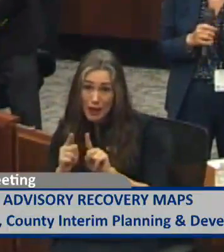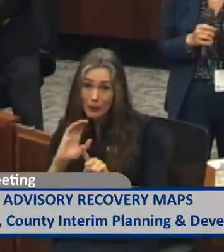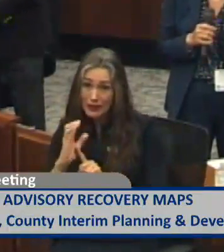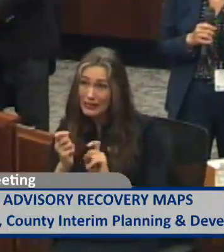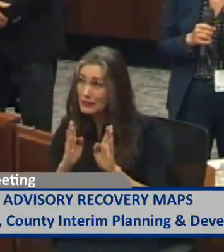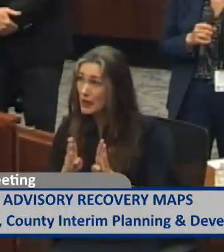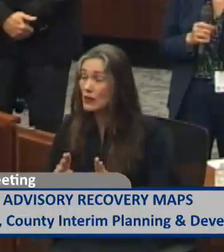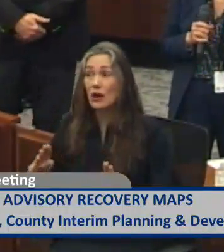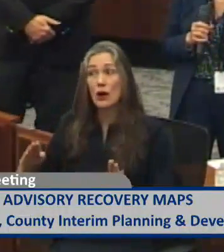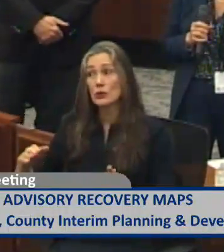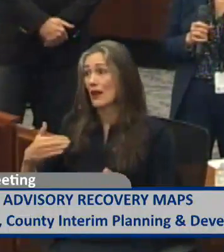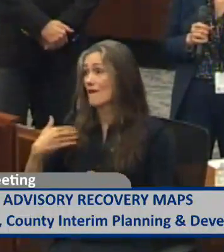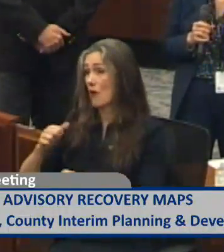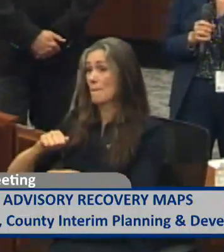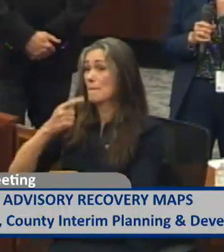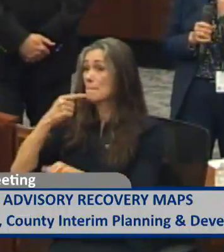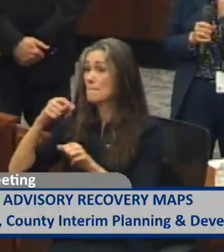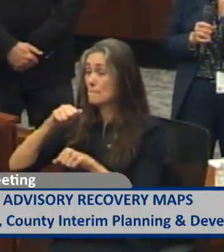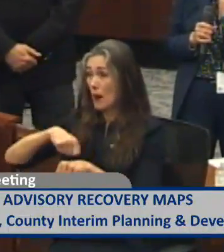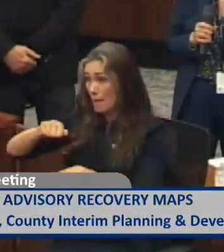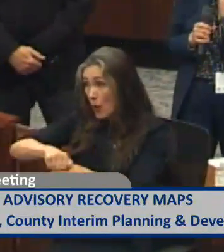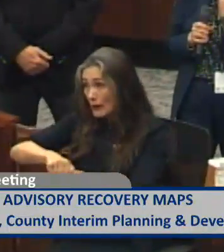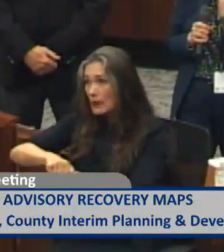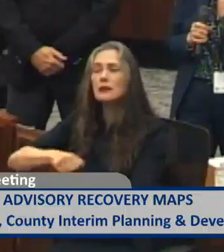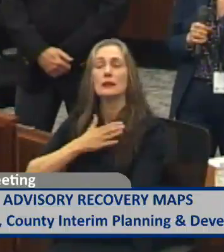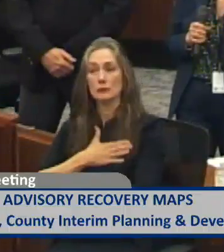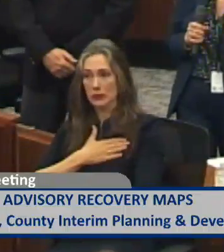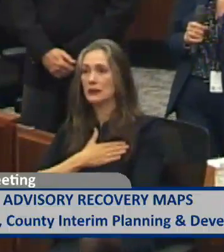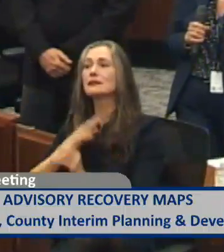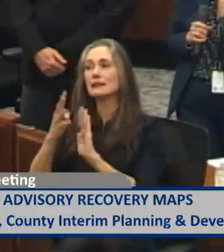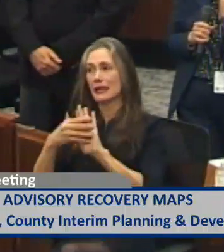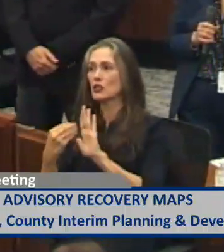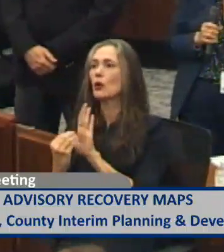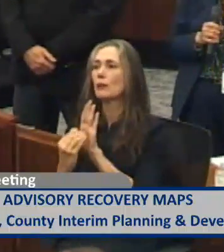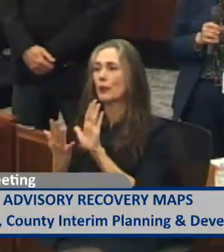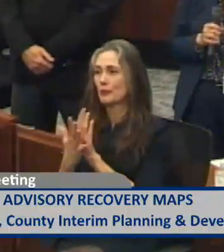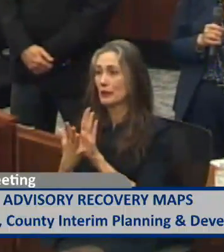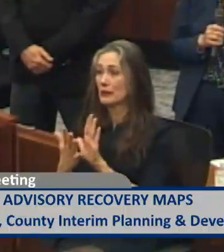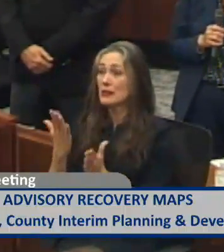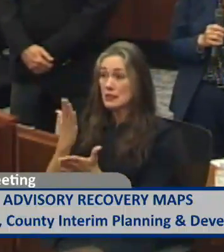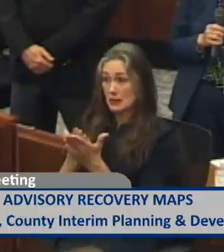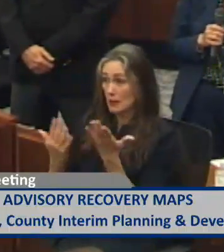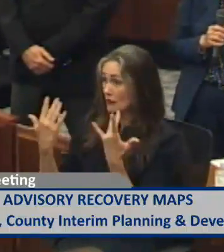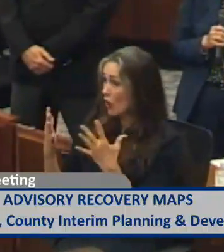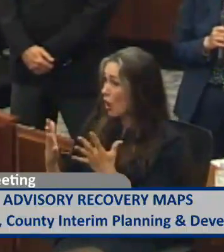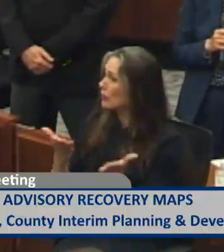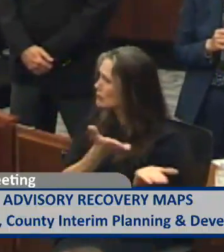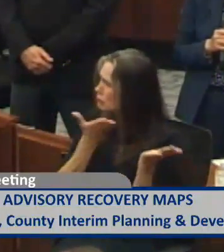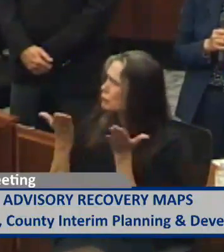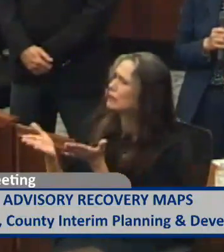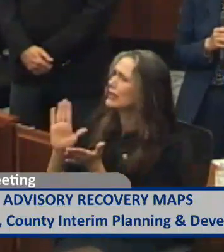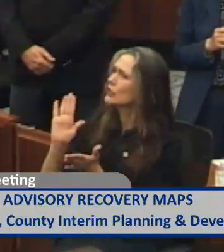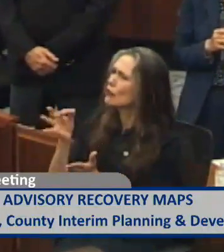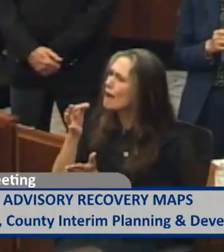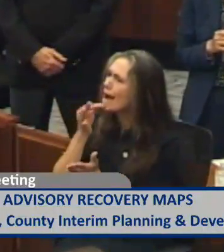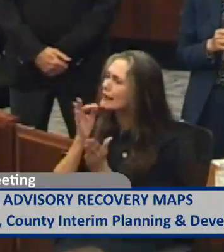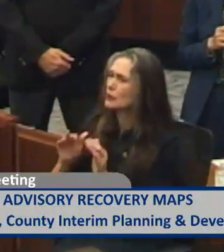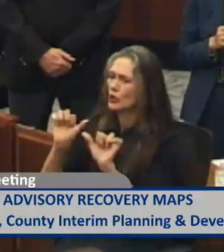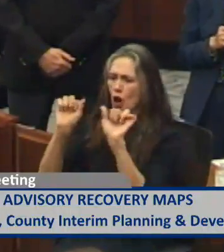are scheduling meetings with the case planner that's assigned to your site, as well as a flood control staff person, so that you can